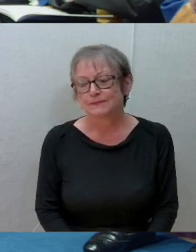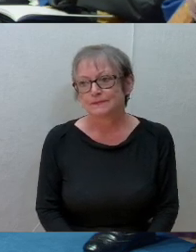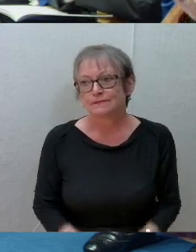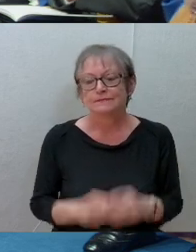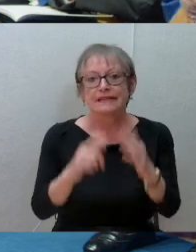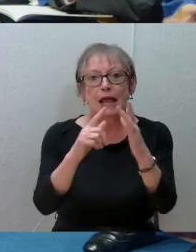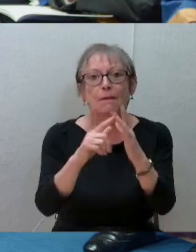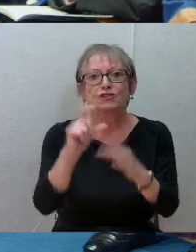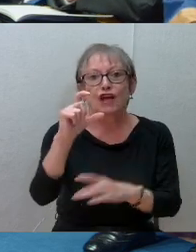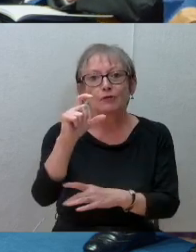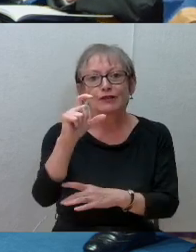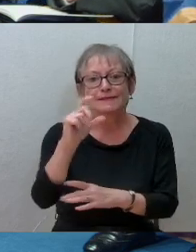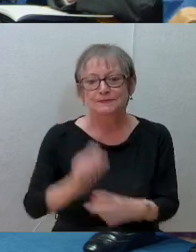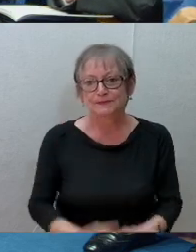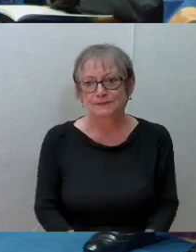Imran Chowdhury.